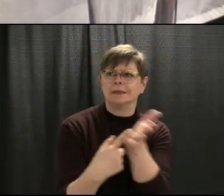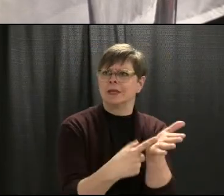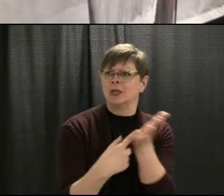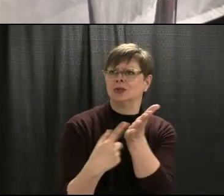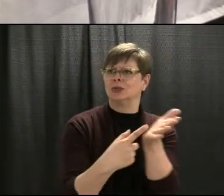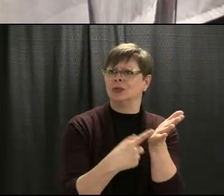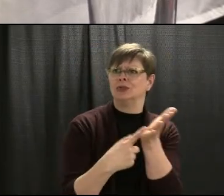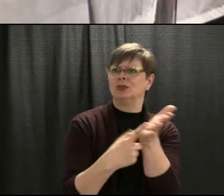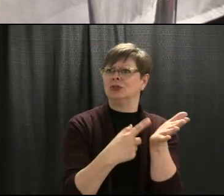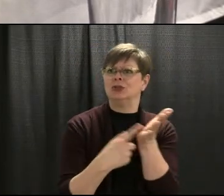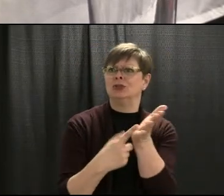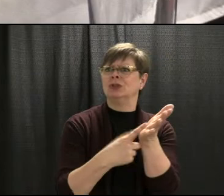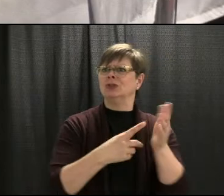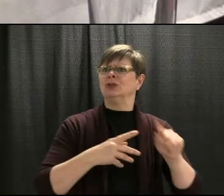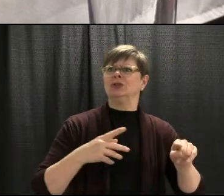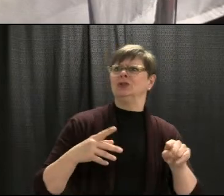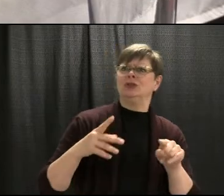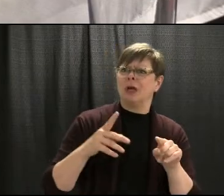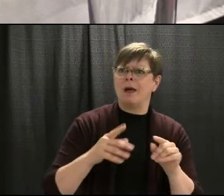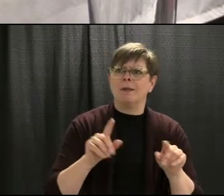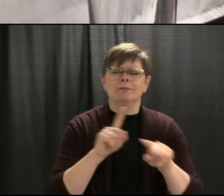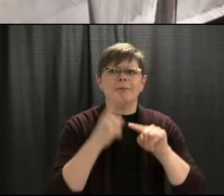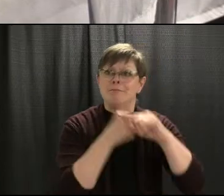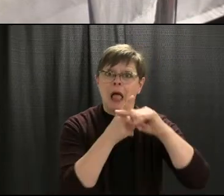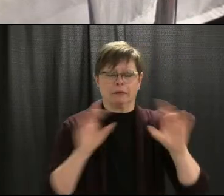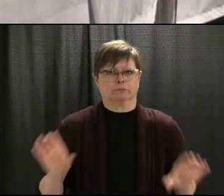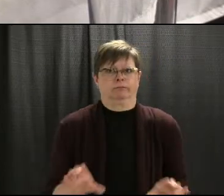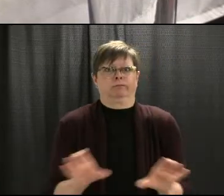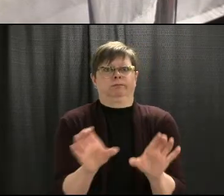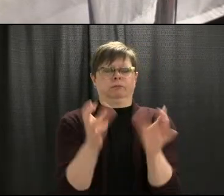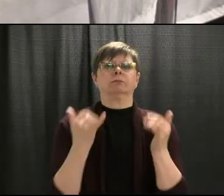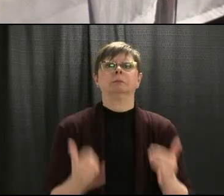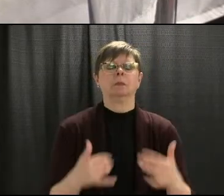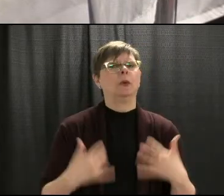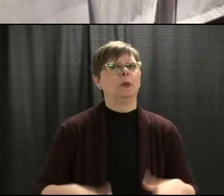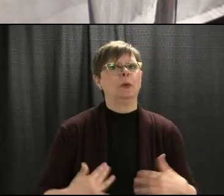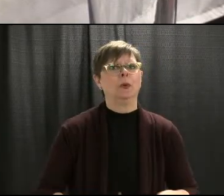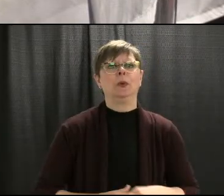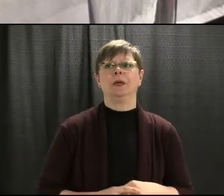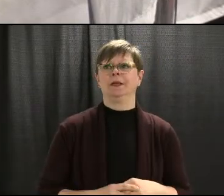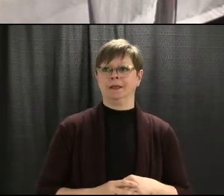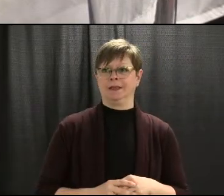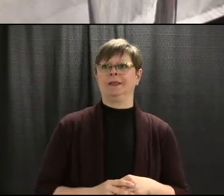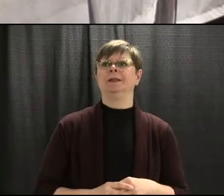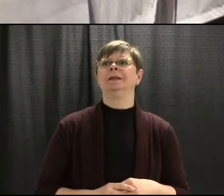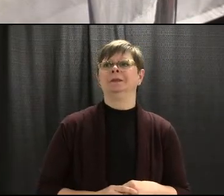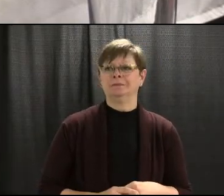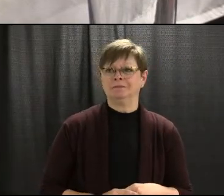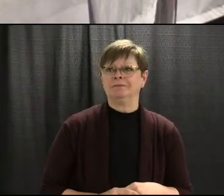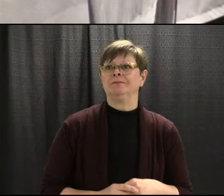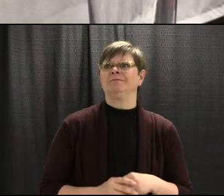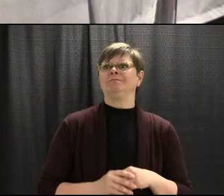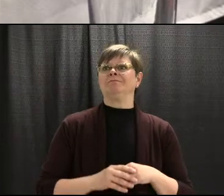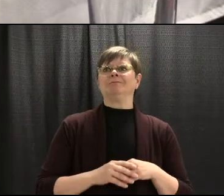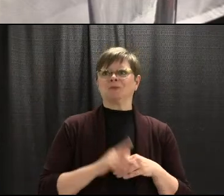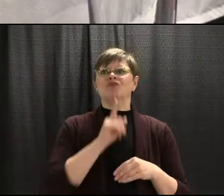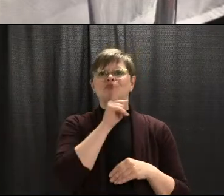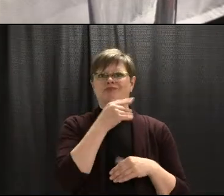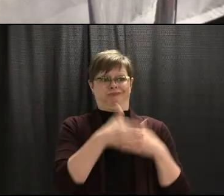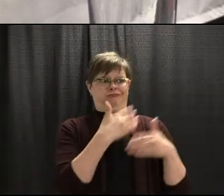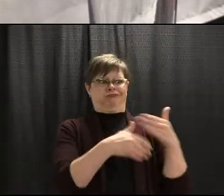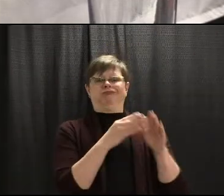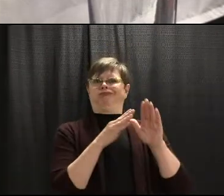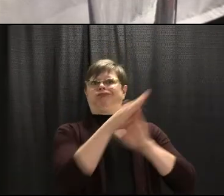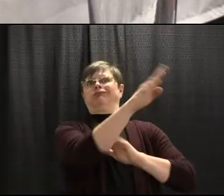parties. Its success has far outweighed what we had expected. I'm just